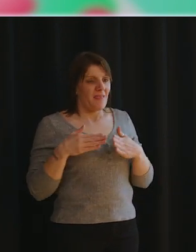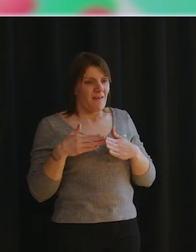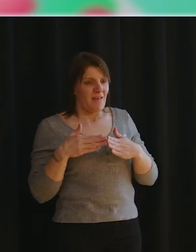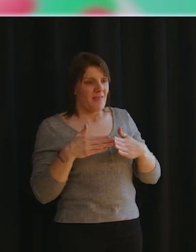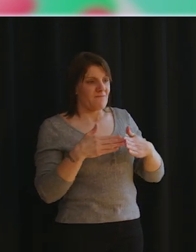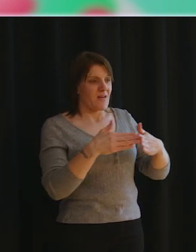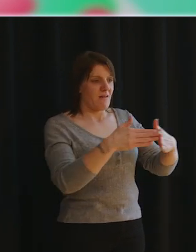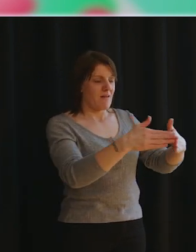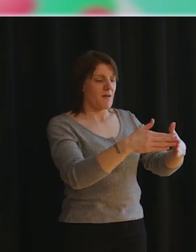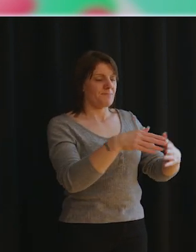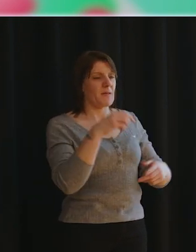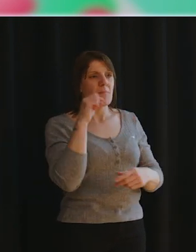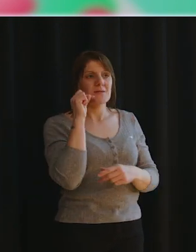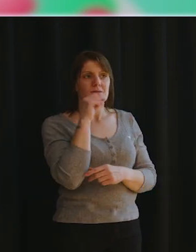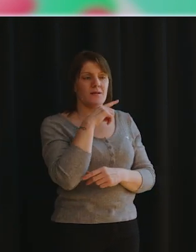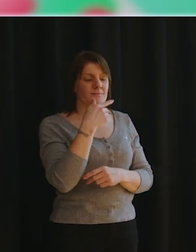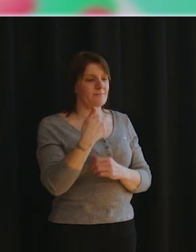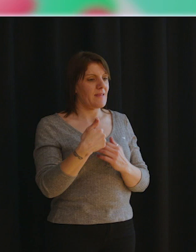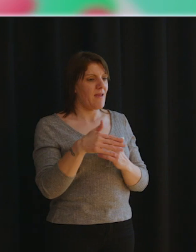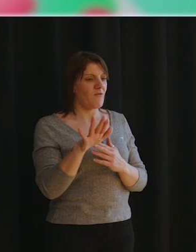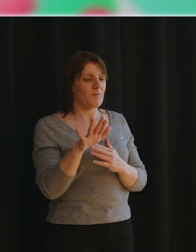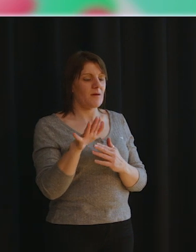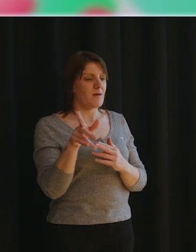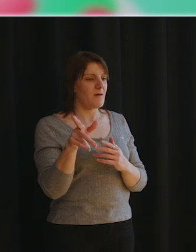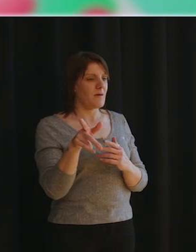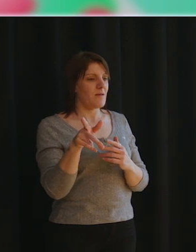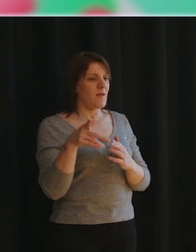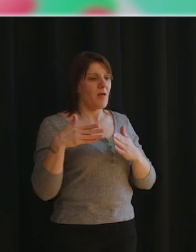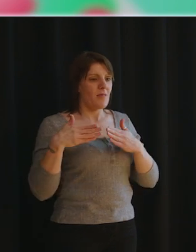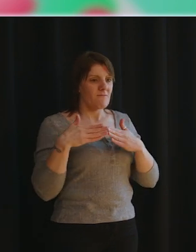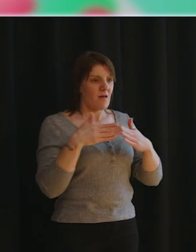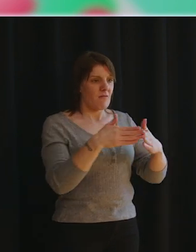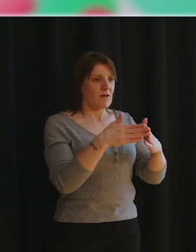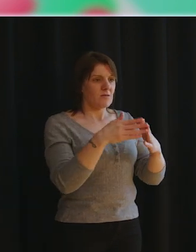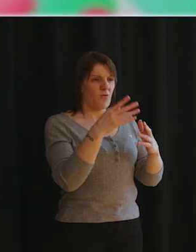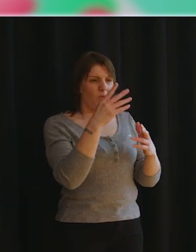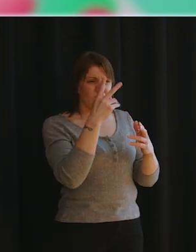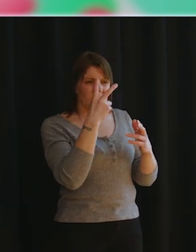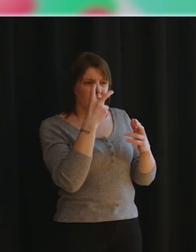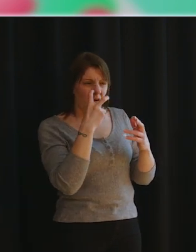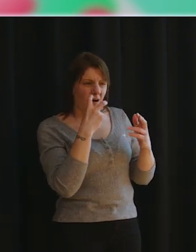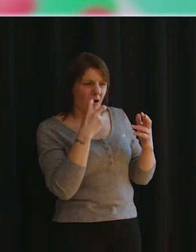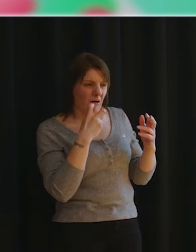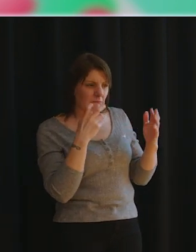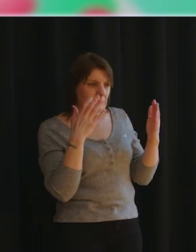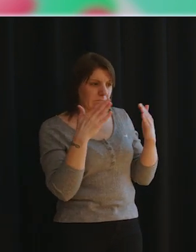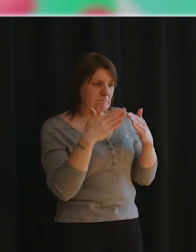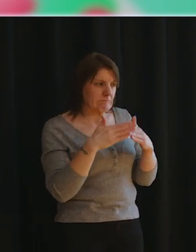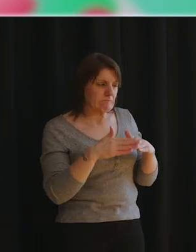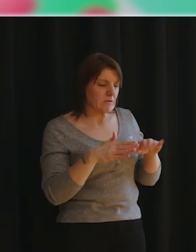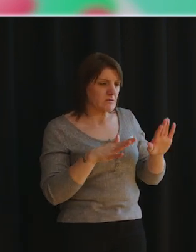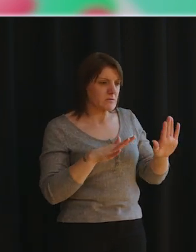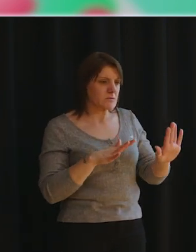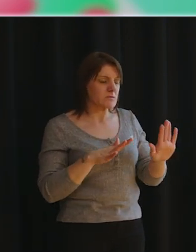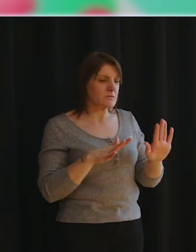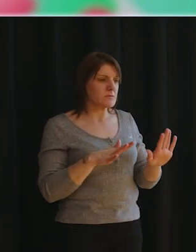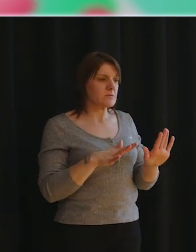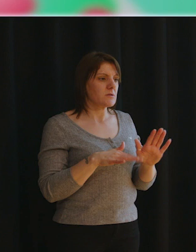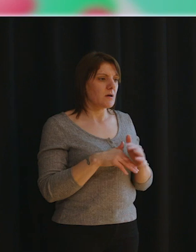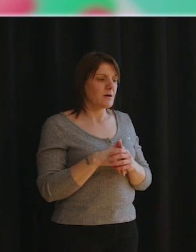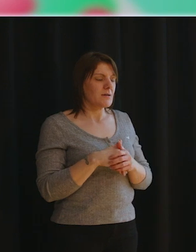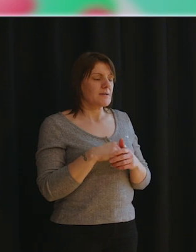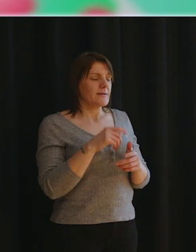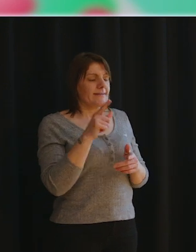know he's never been on that dark bit of the ferry before. And here is the bit